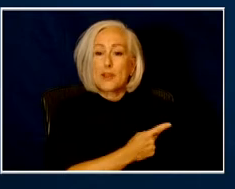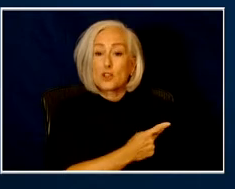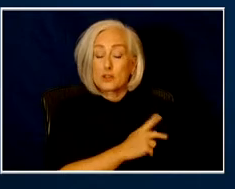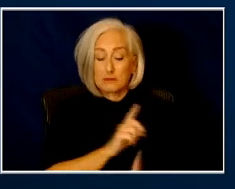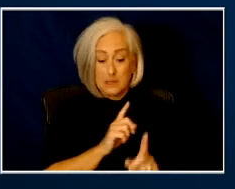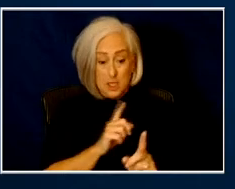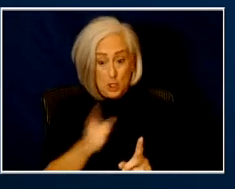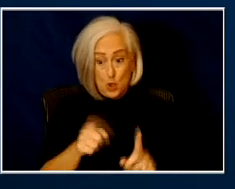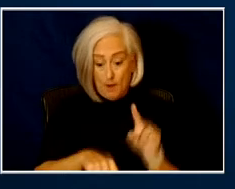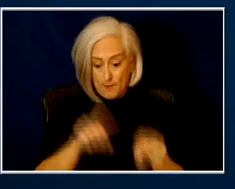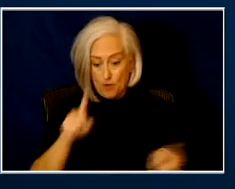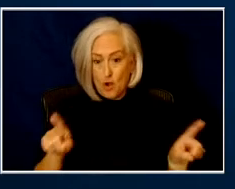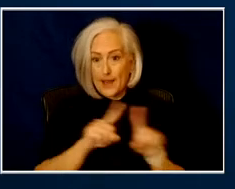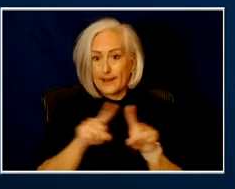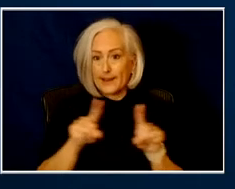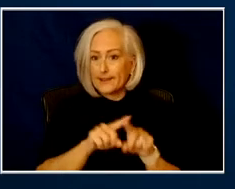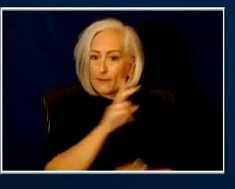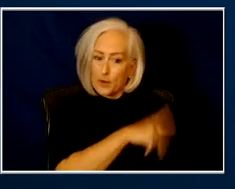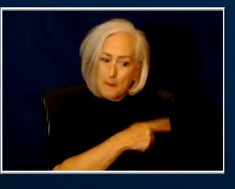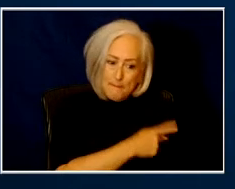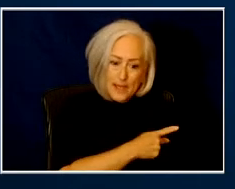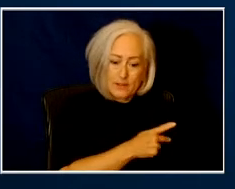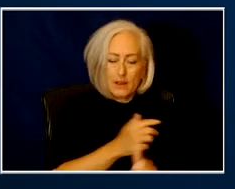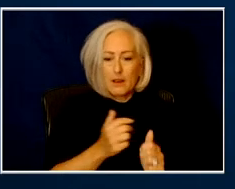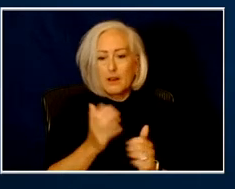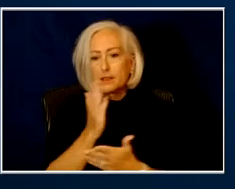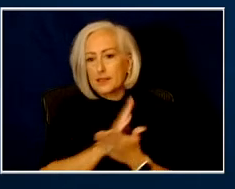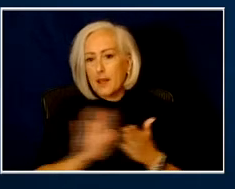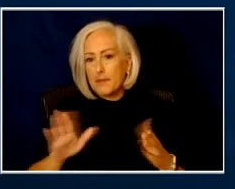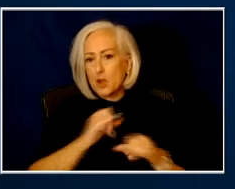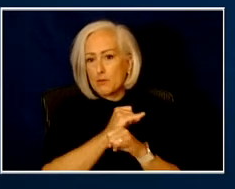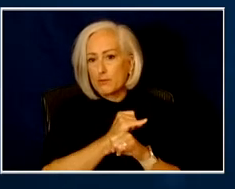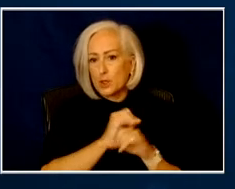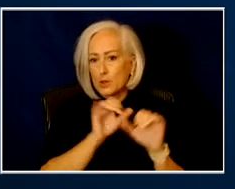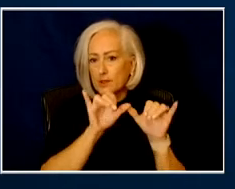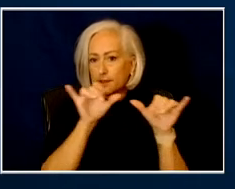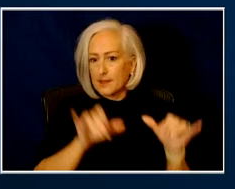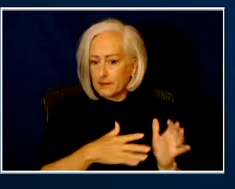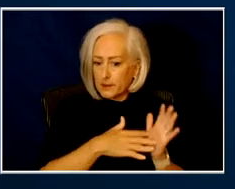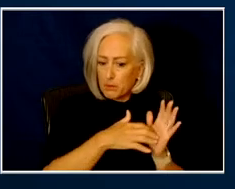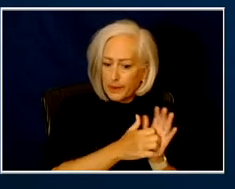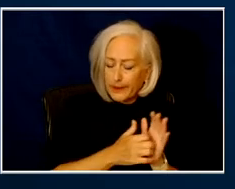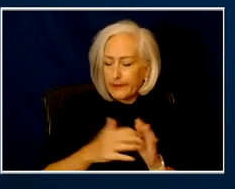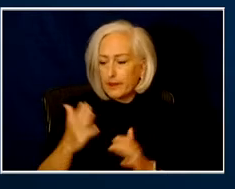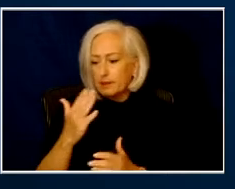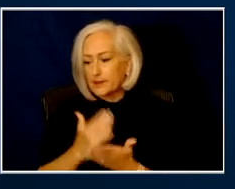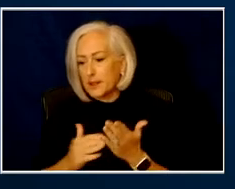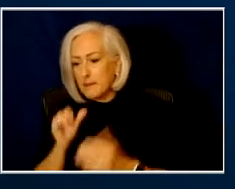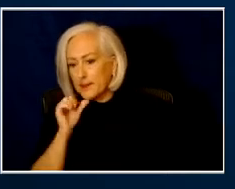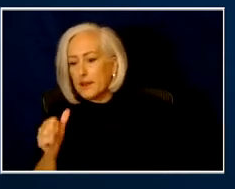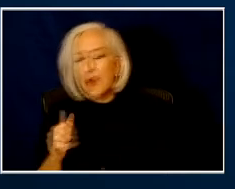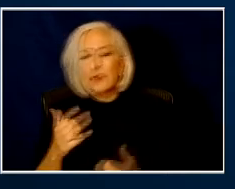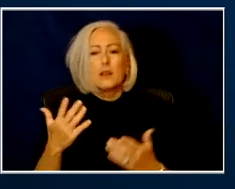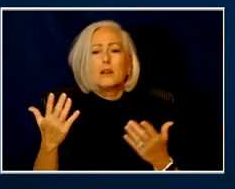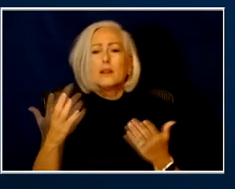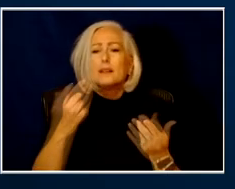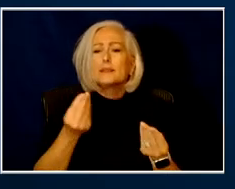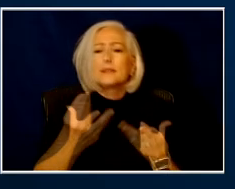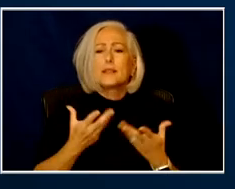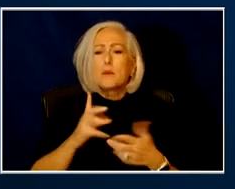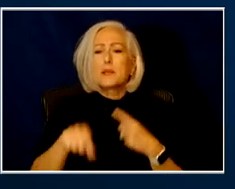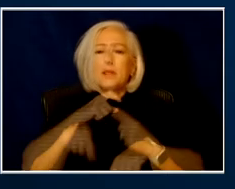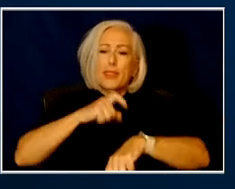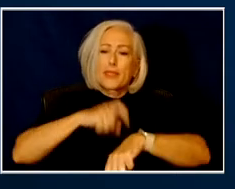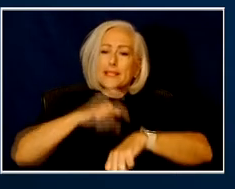with some immunosuppress some that aren't what about timing of say a booster or influenza vaccine or both of them